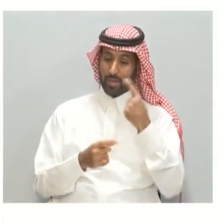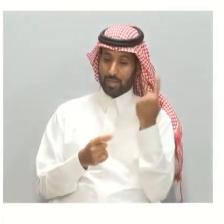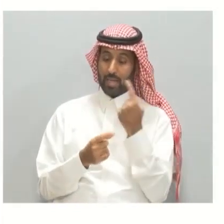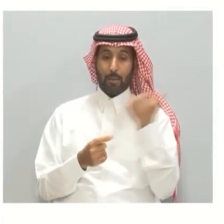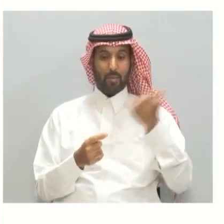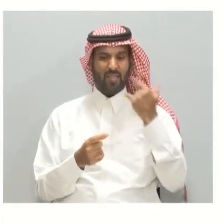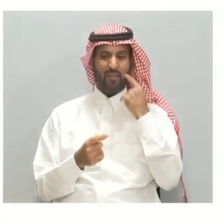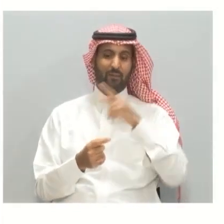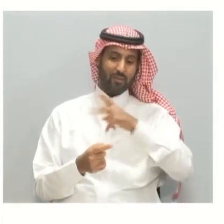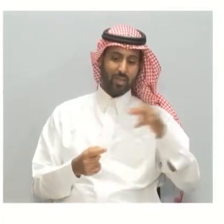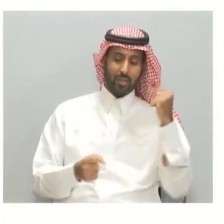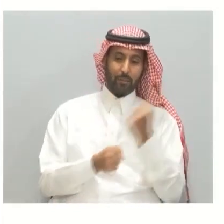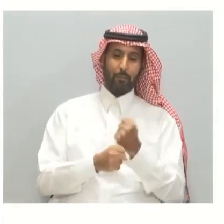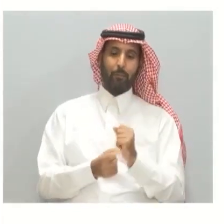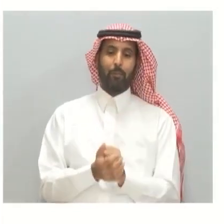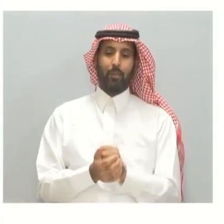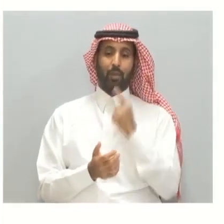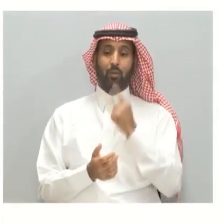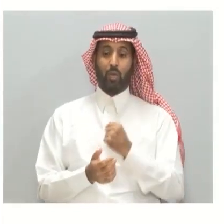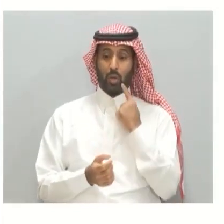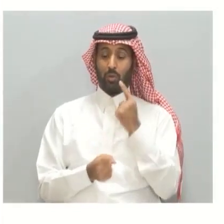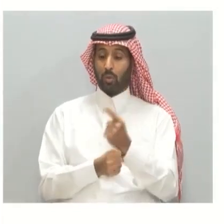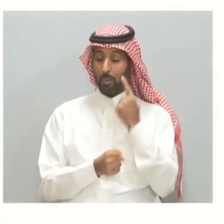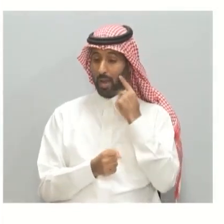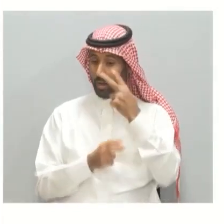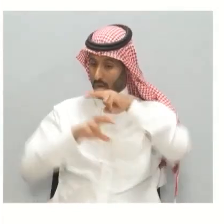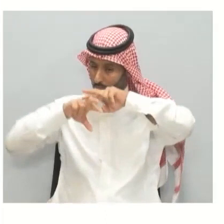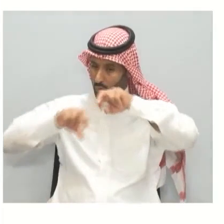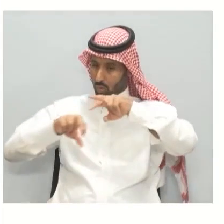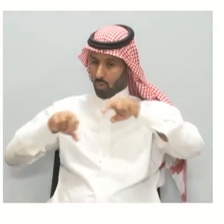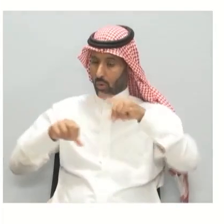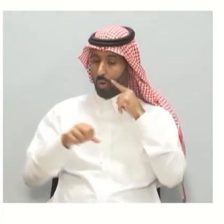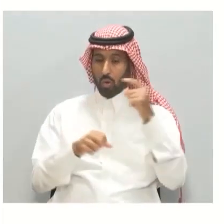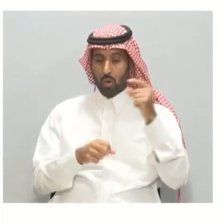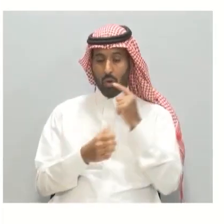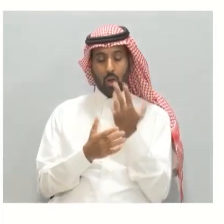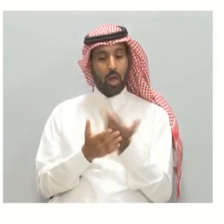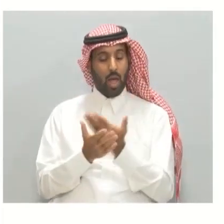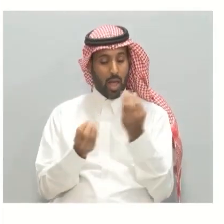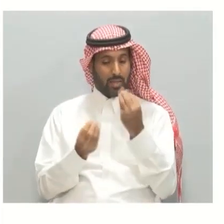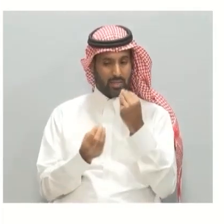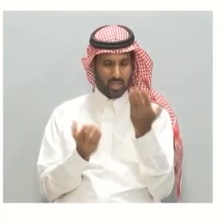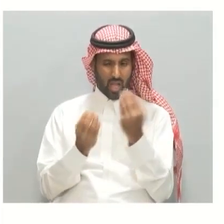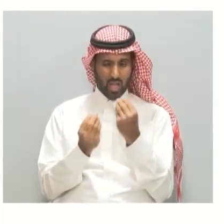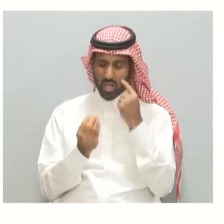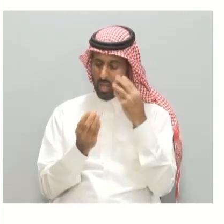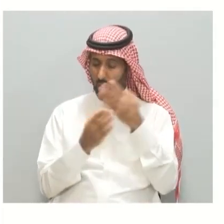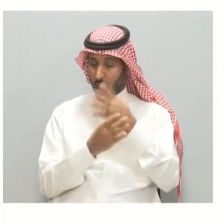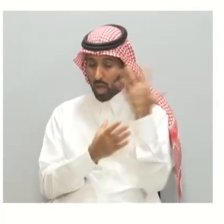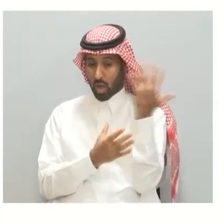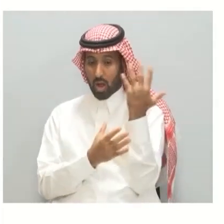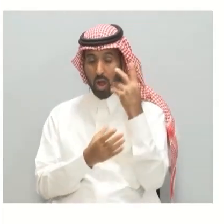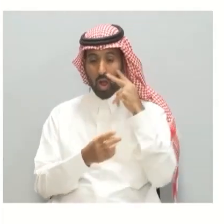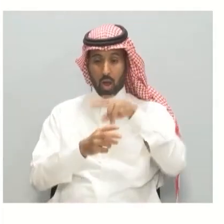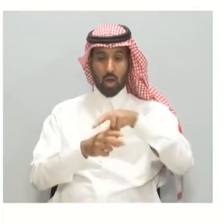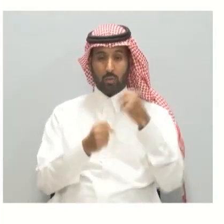very different kind of job. I would like to be an arborist, a sort of doctor for trees. To become an arborist, it